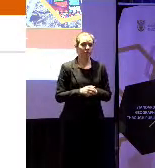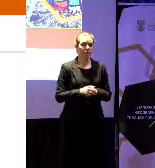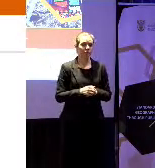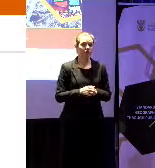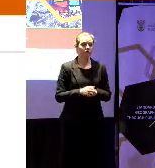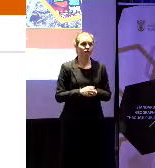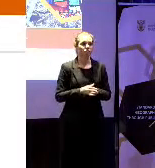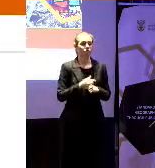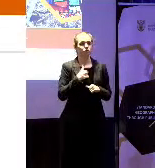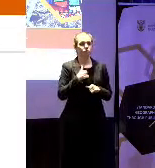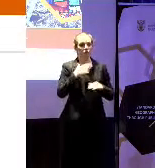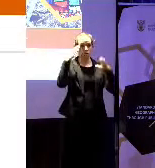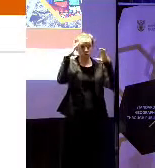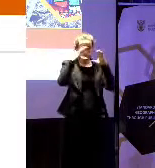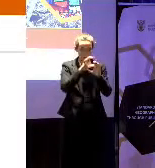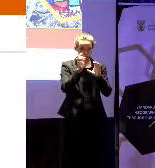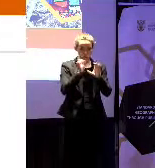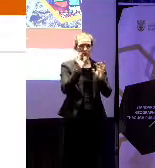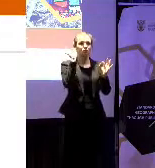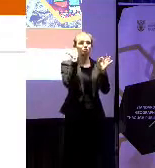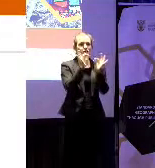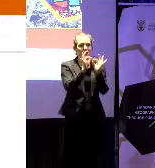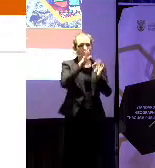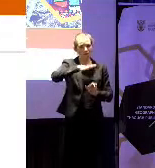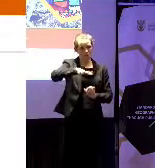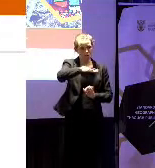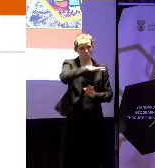going to focus on certain areas which are